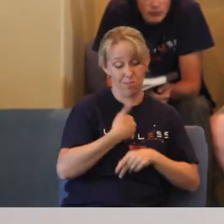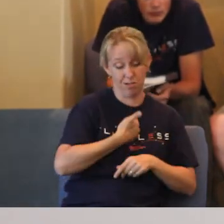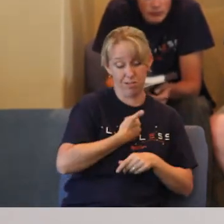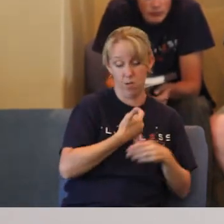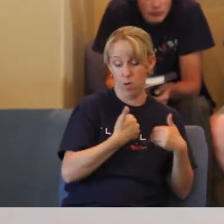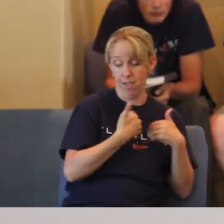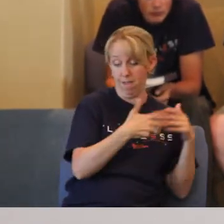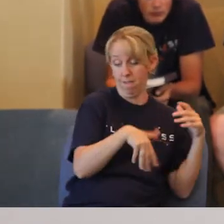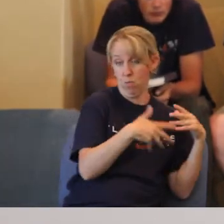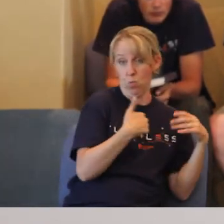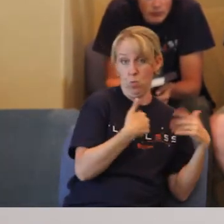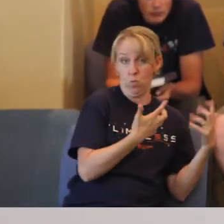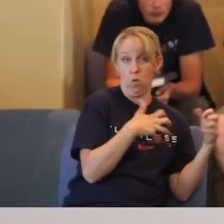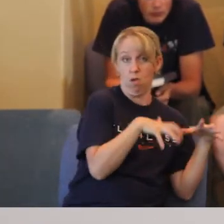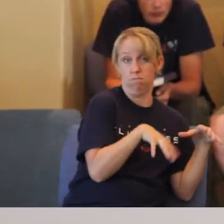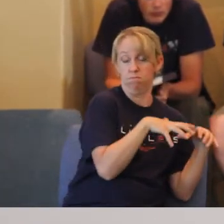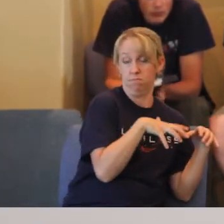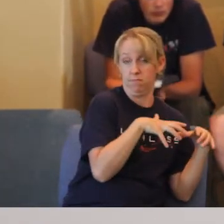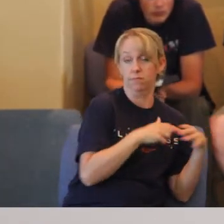That we need to identify